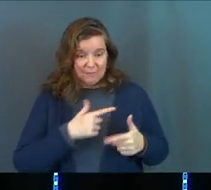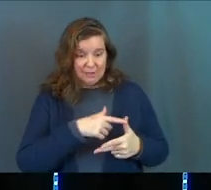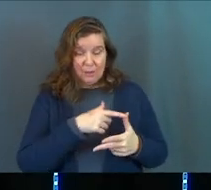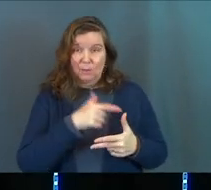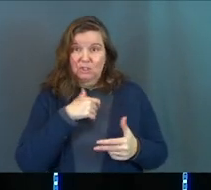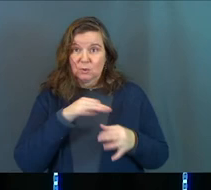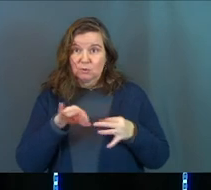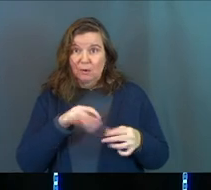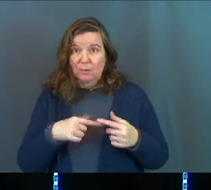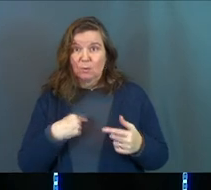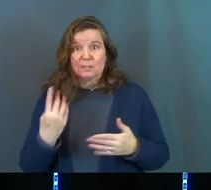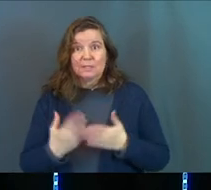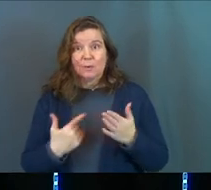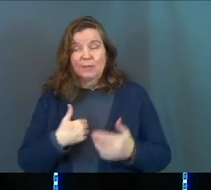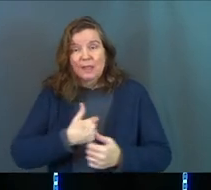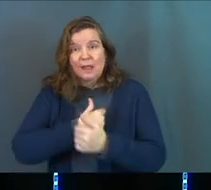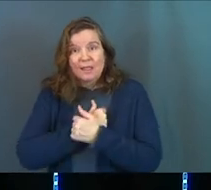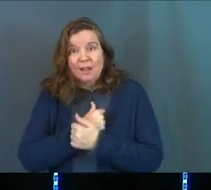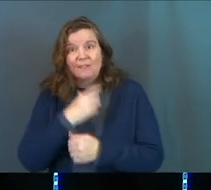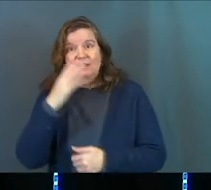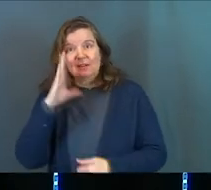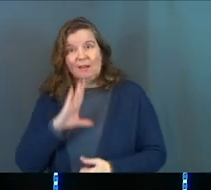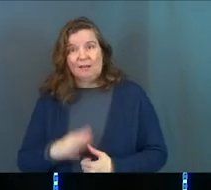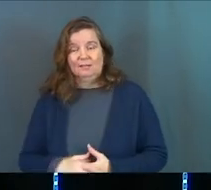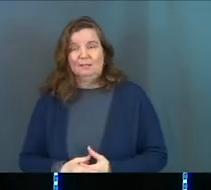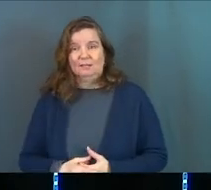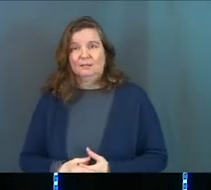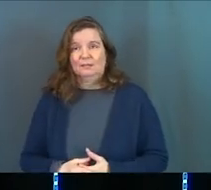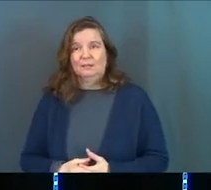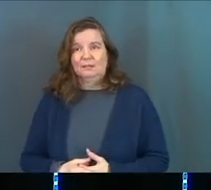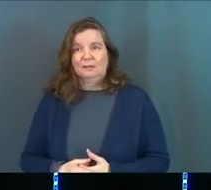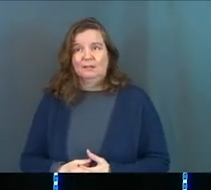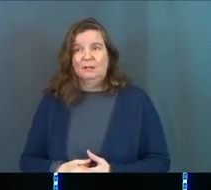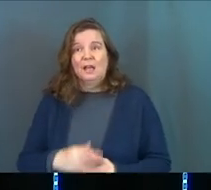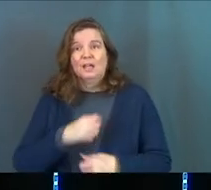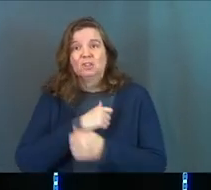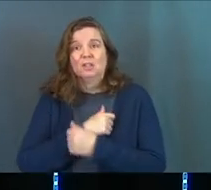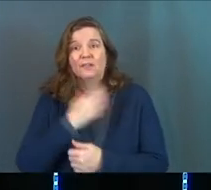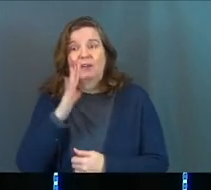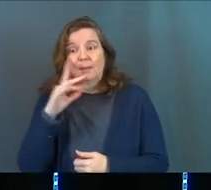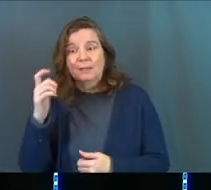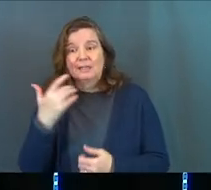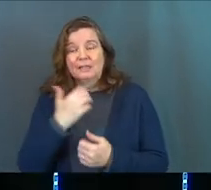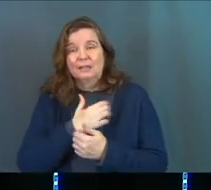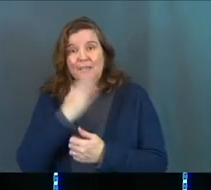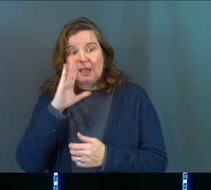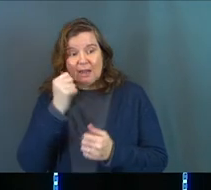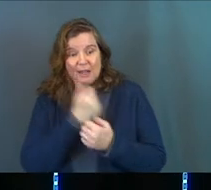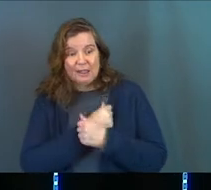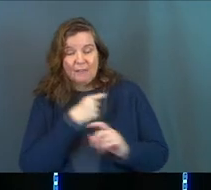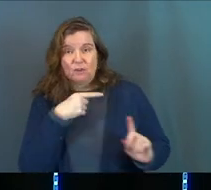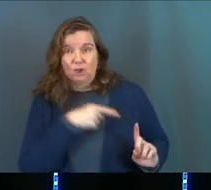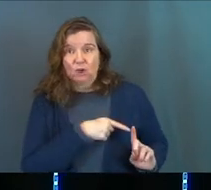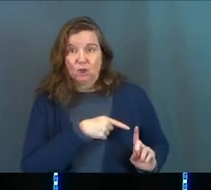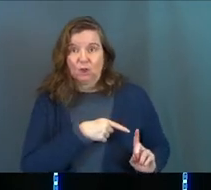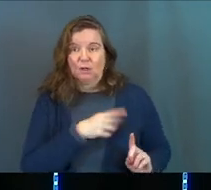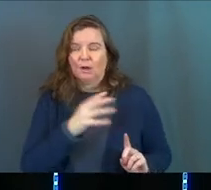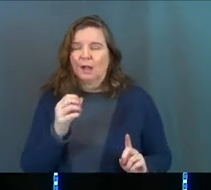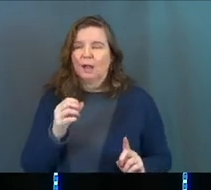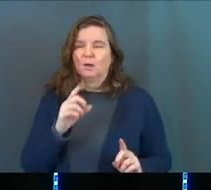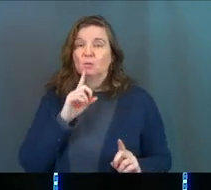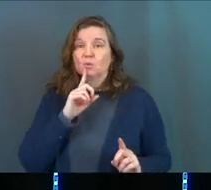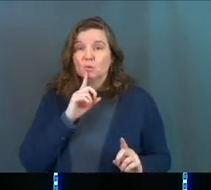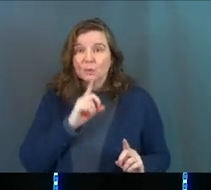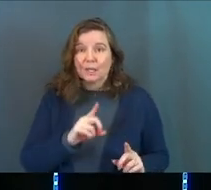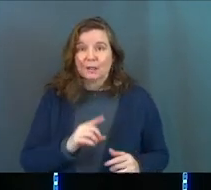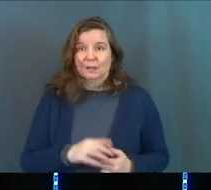was describing to me was somebody that loved God. And she loved God because God had loved her. And it